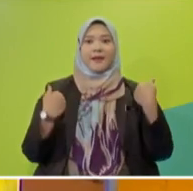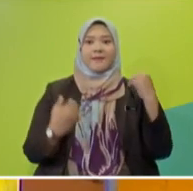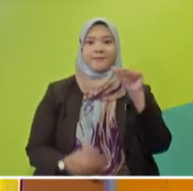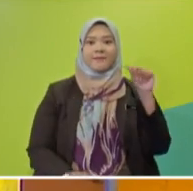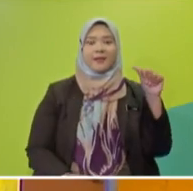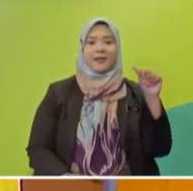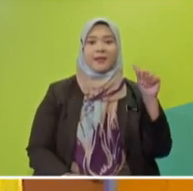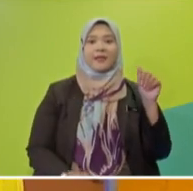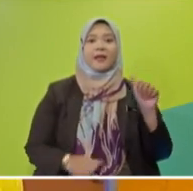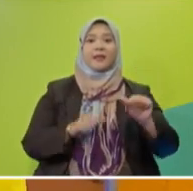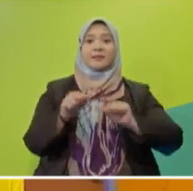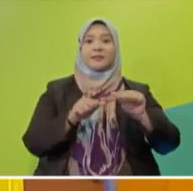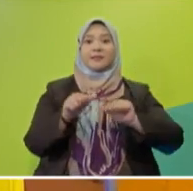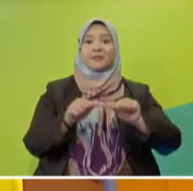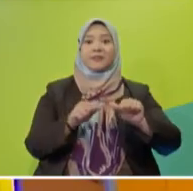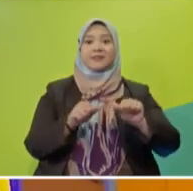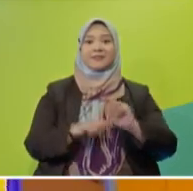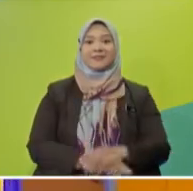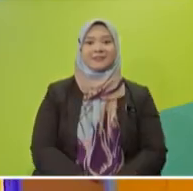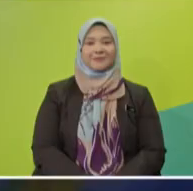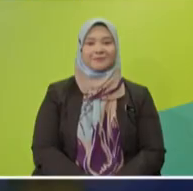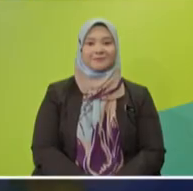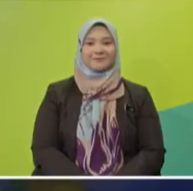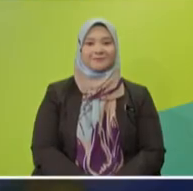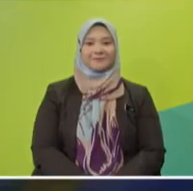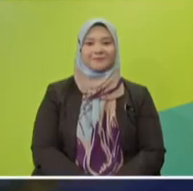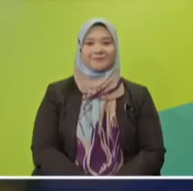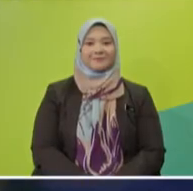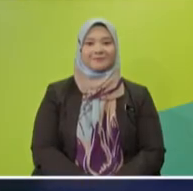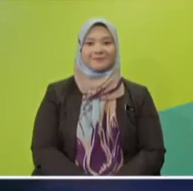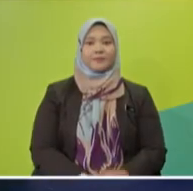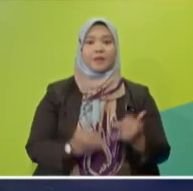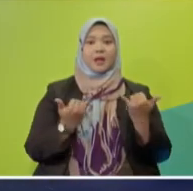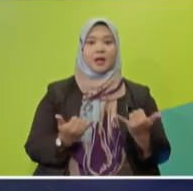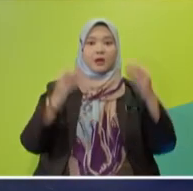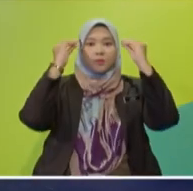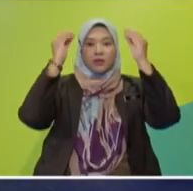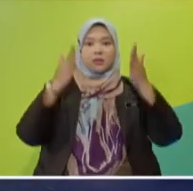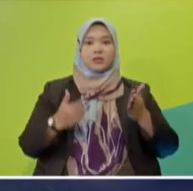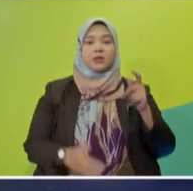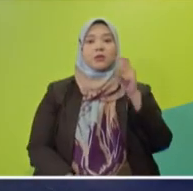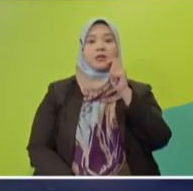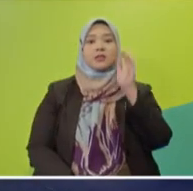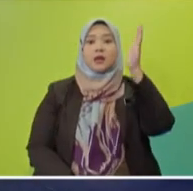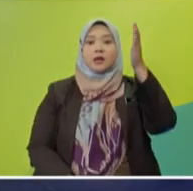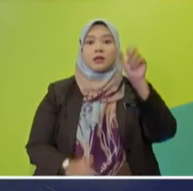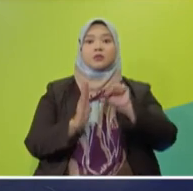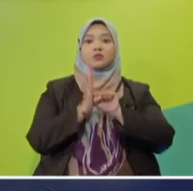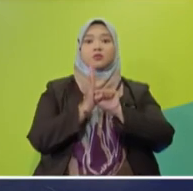show to them. Oh, all okay? right. Shall I take the animals from there? Sure, teacher. Go ahead. Yes. Okay.